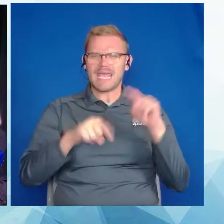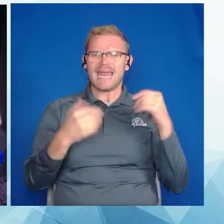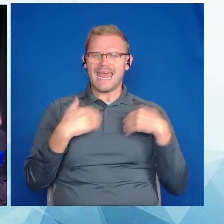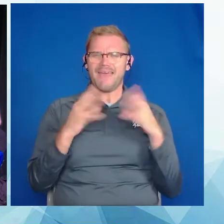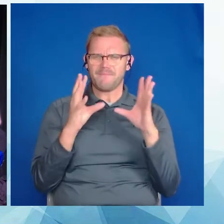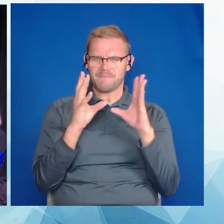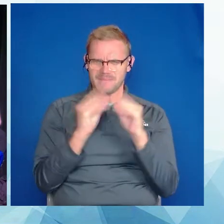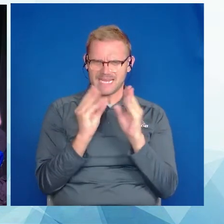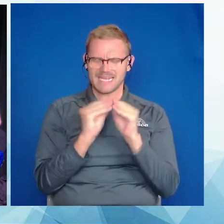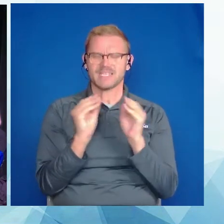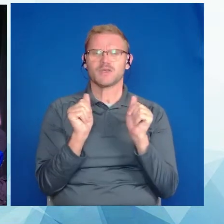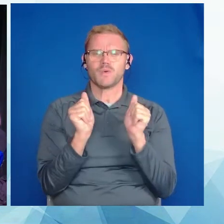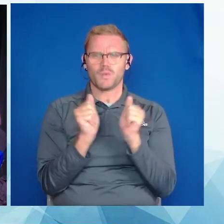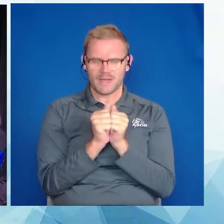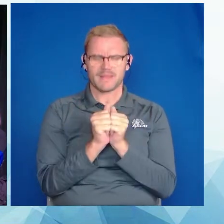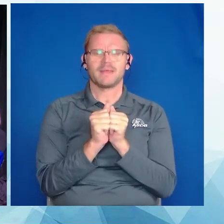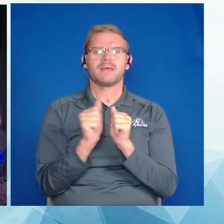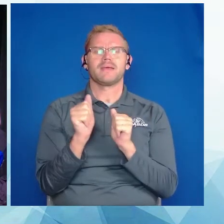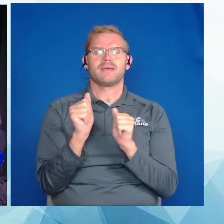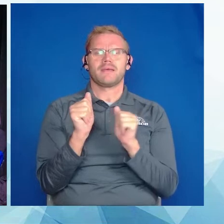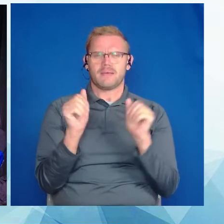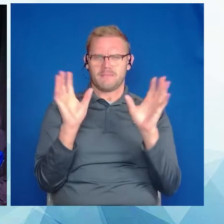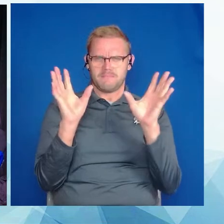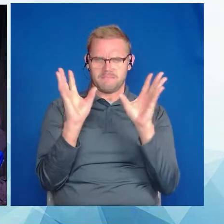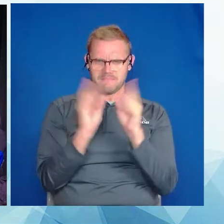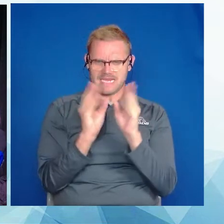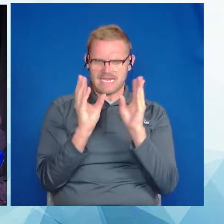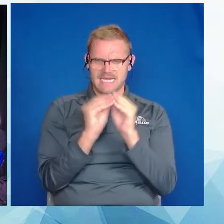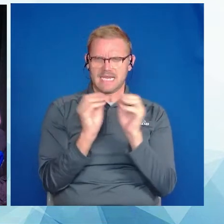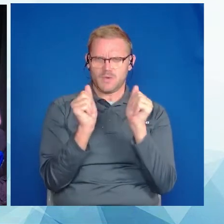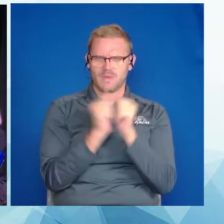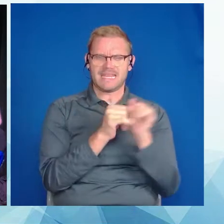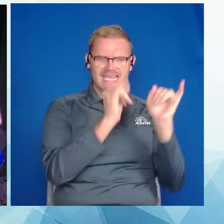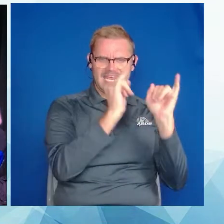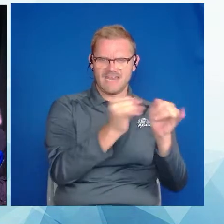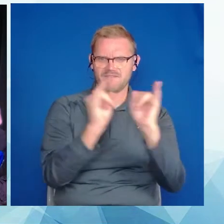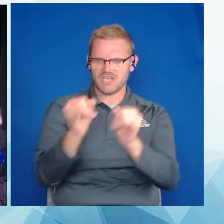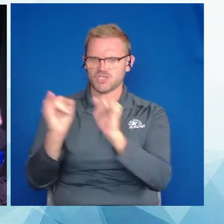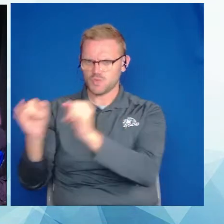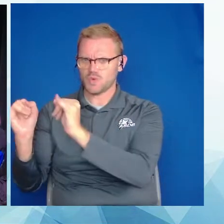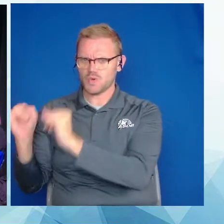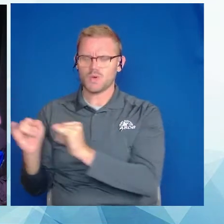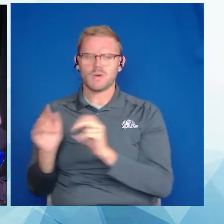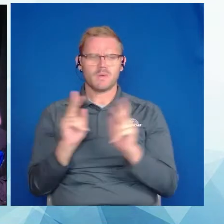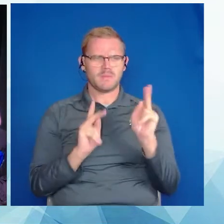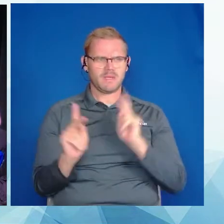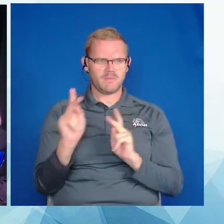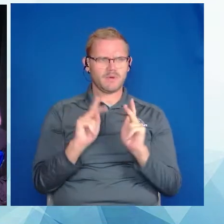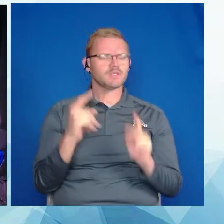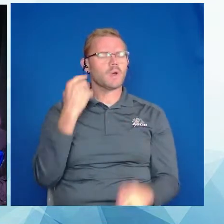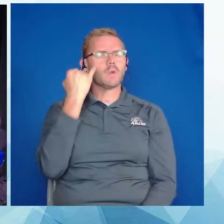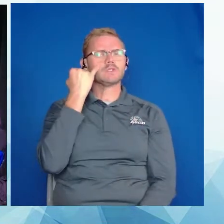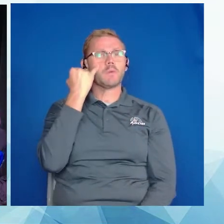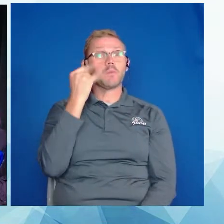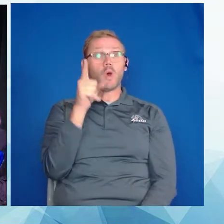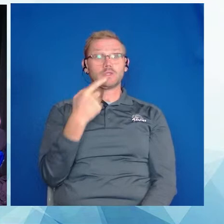of the public body meeting with individual members. So, like, Okay. two of us